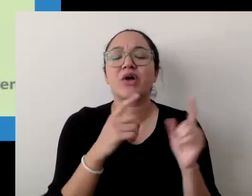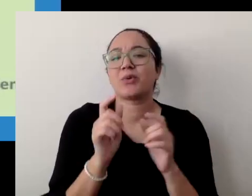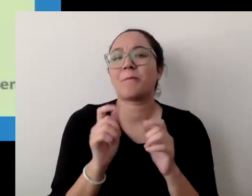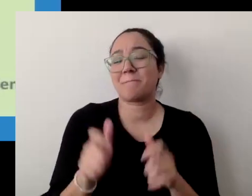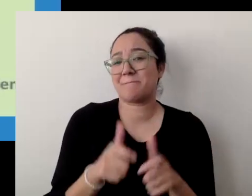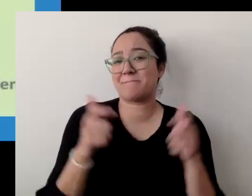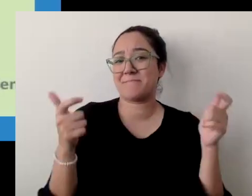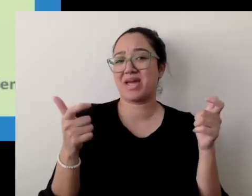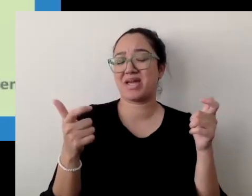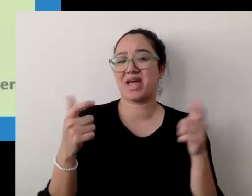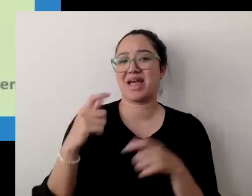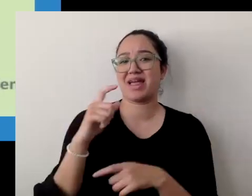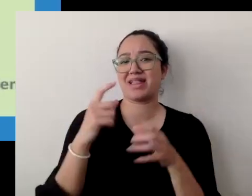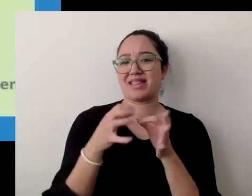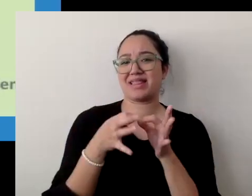that are not